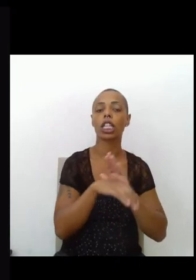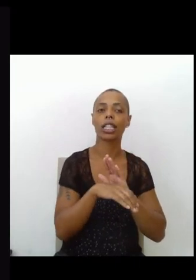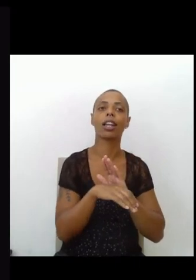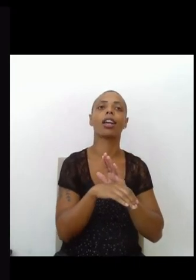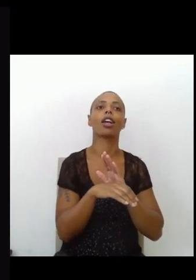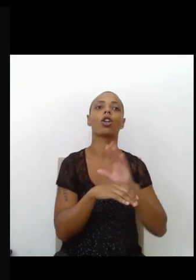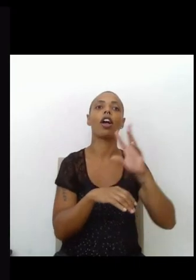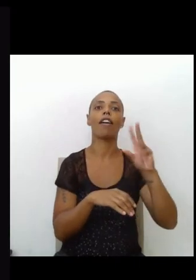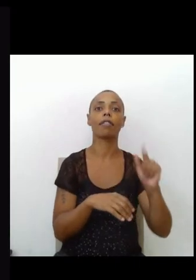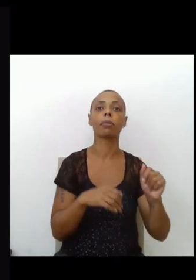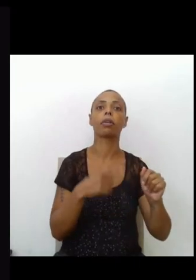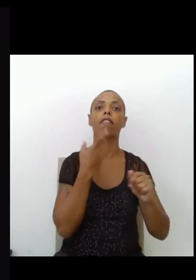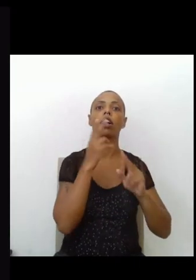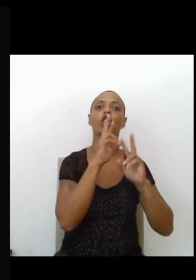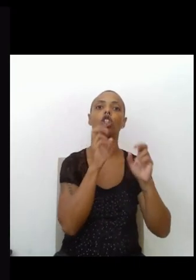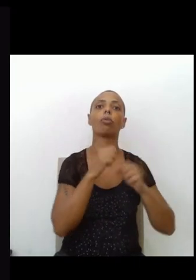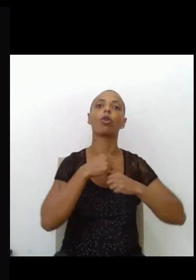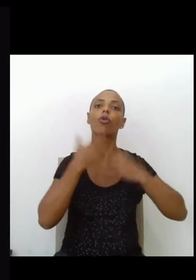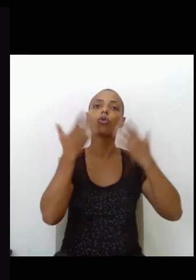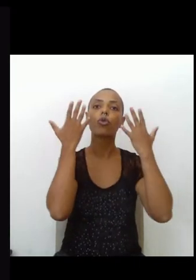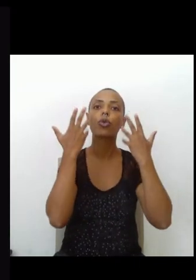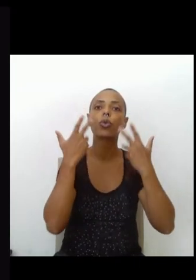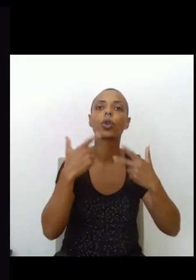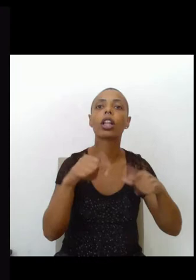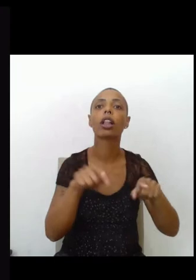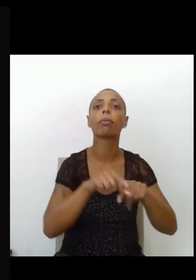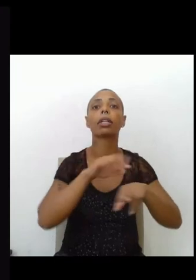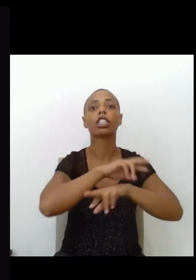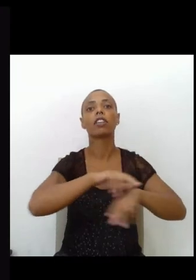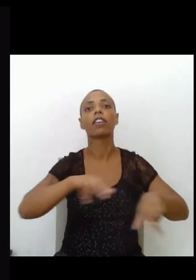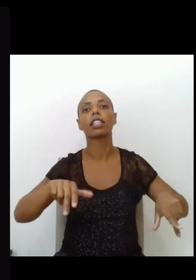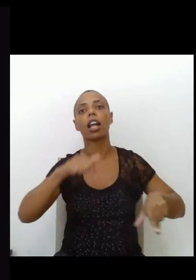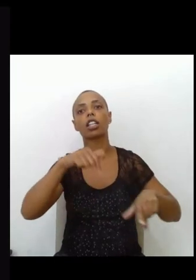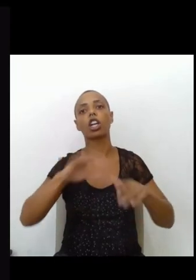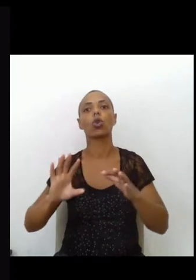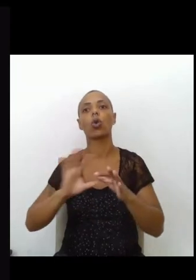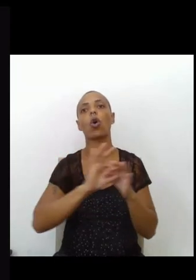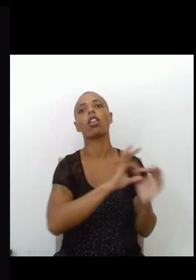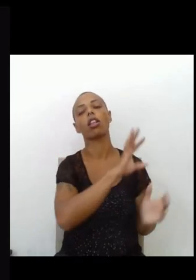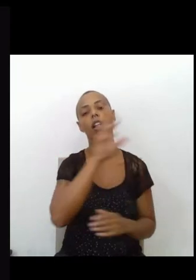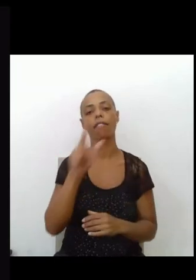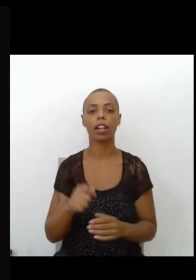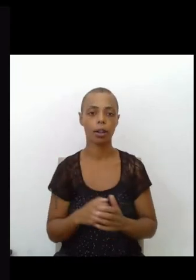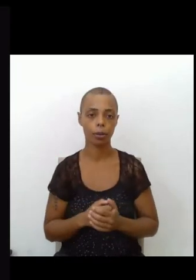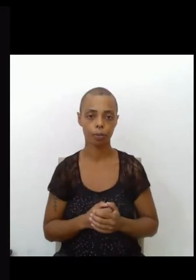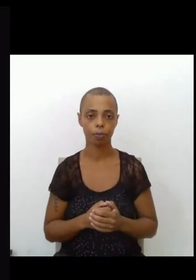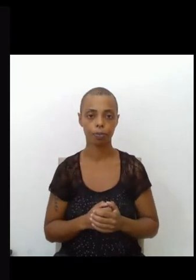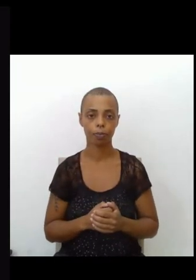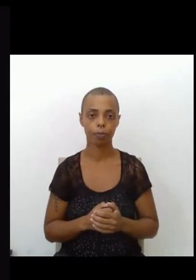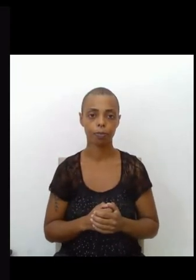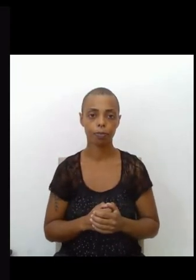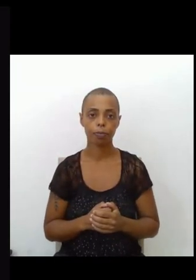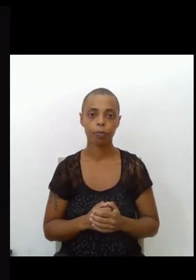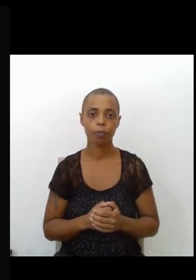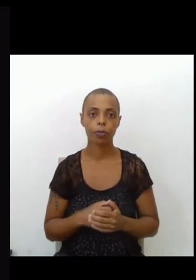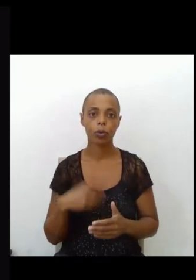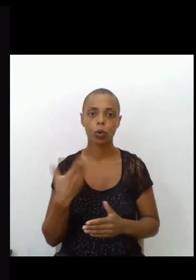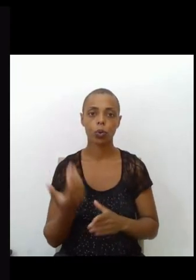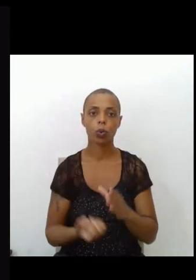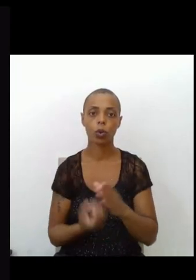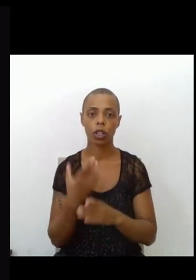in the African context in developing existing work on the concept